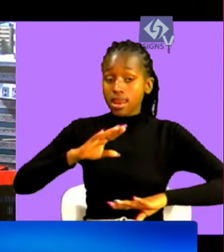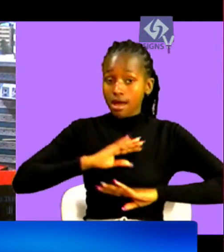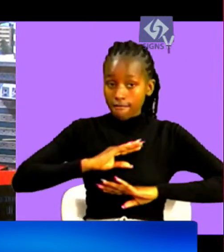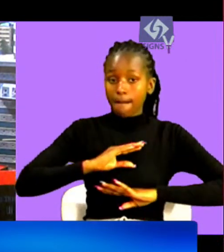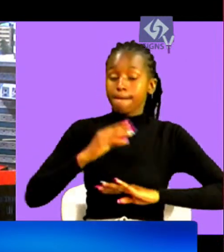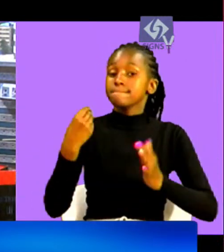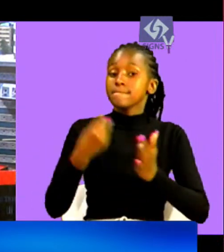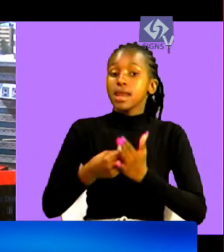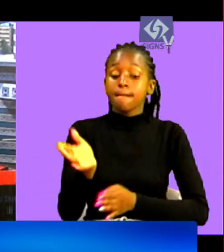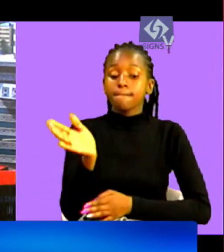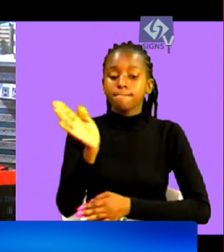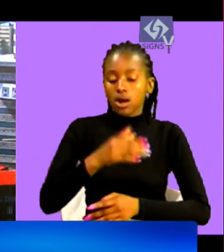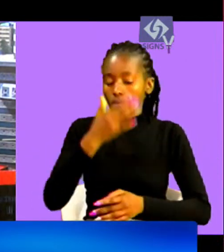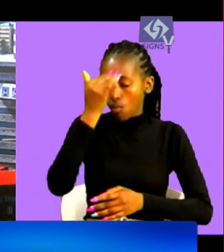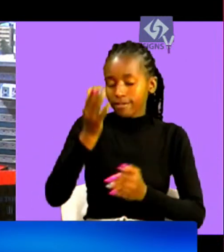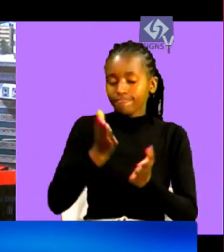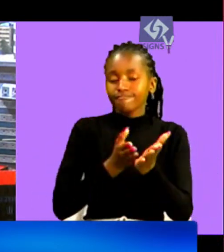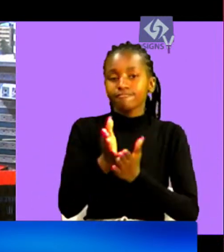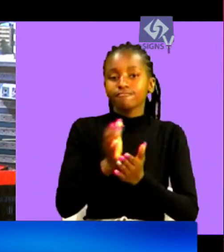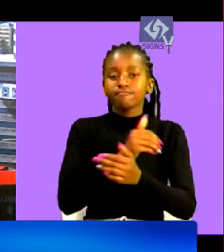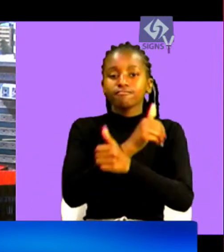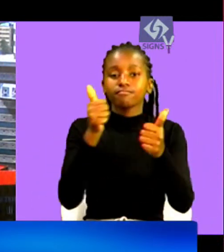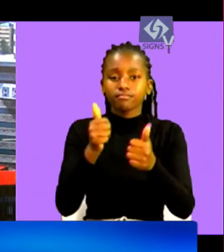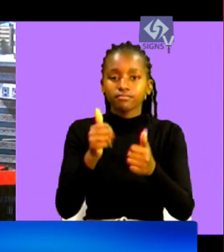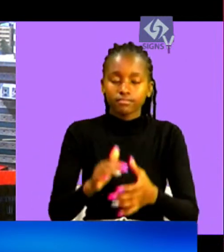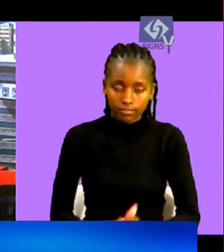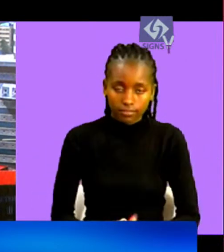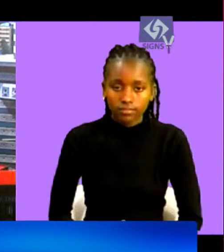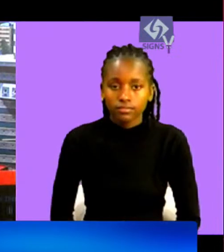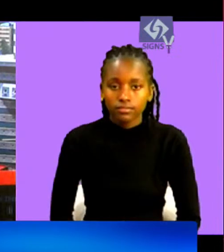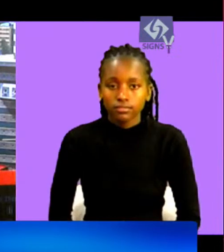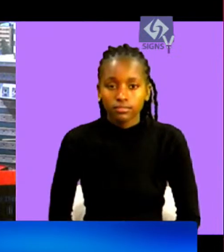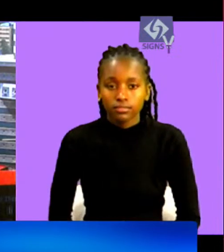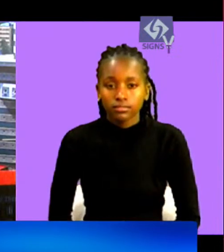their dedicated services.